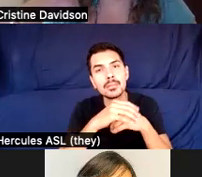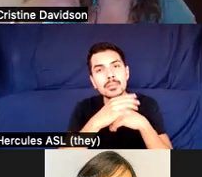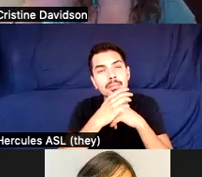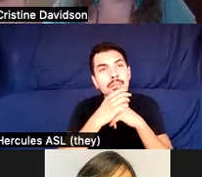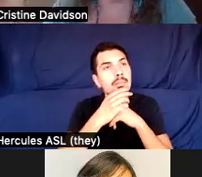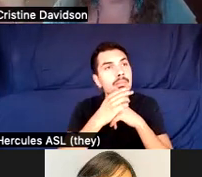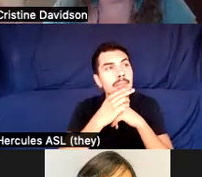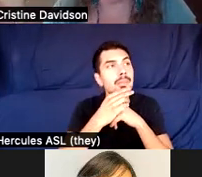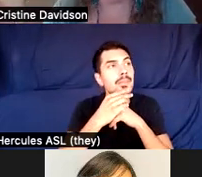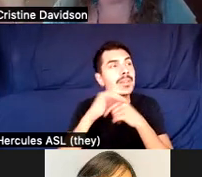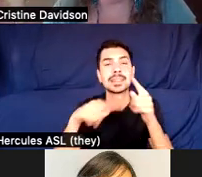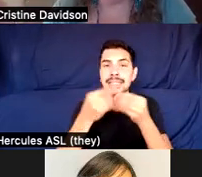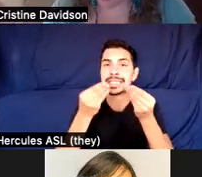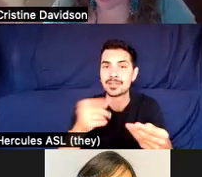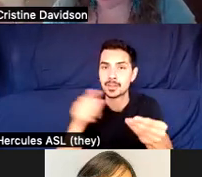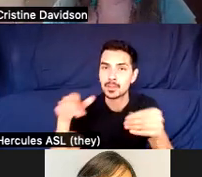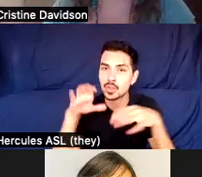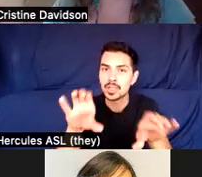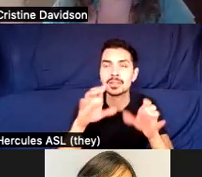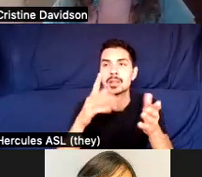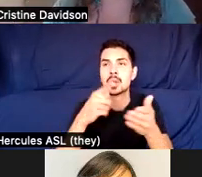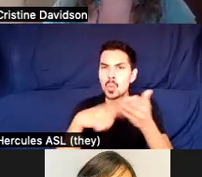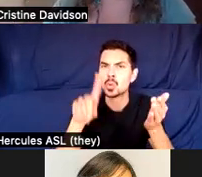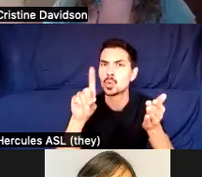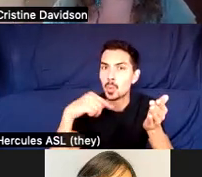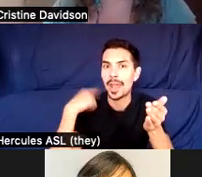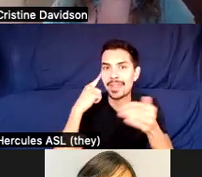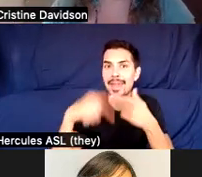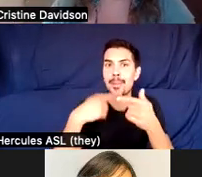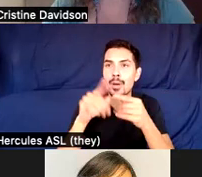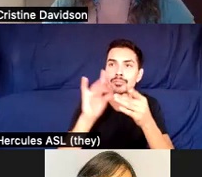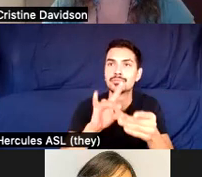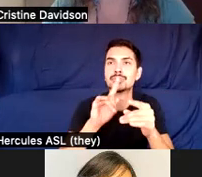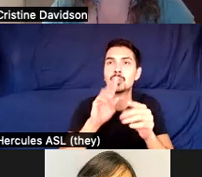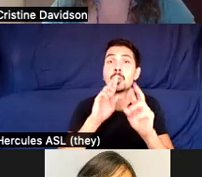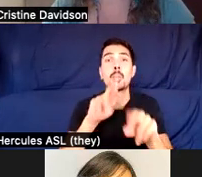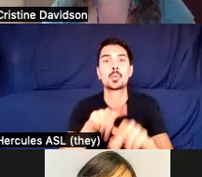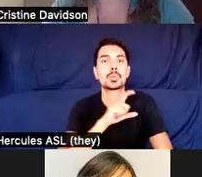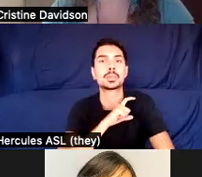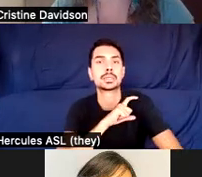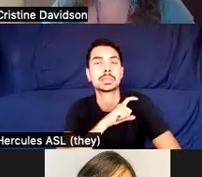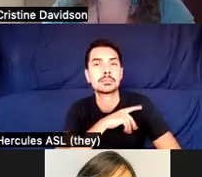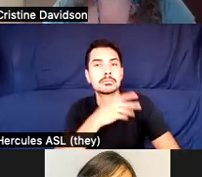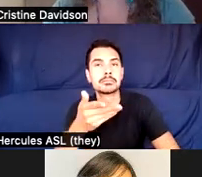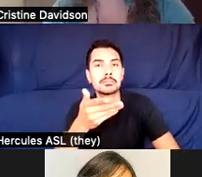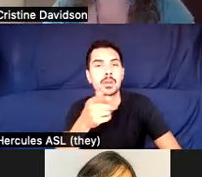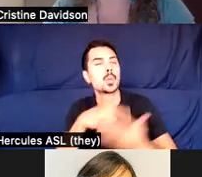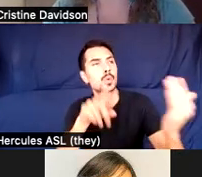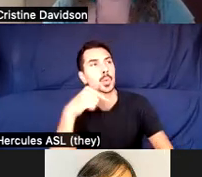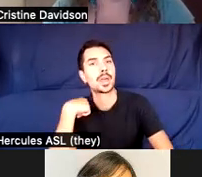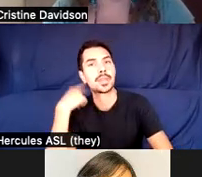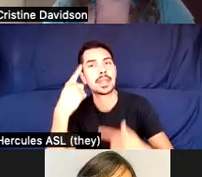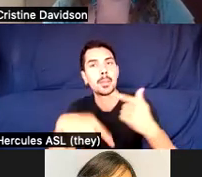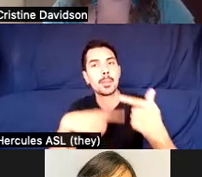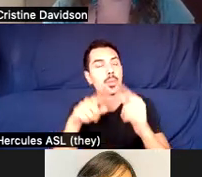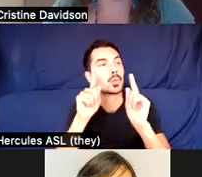them a chance to be like, well, what do I think about reporting to the police? Or what do I think about going